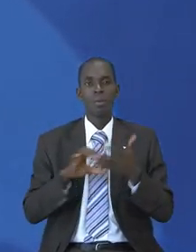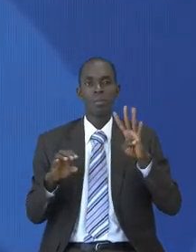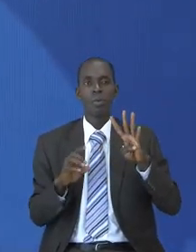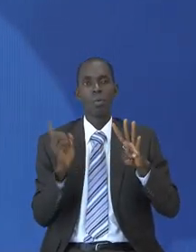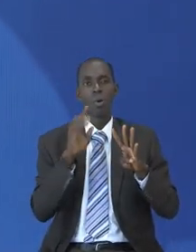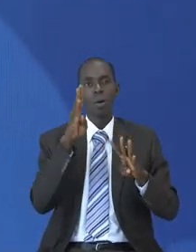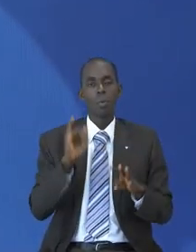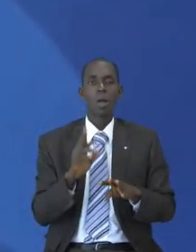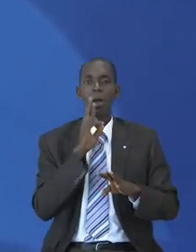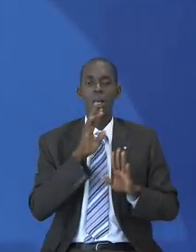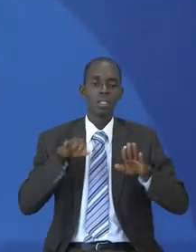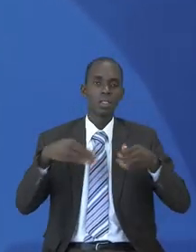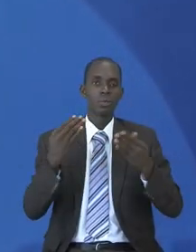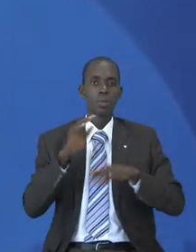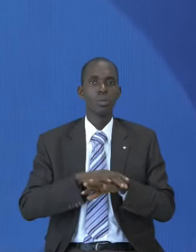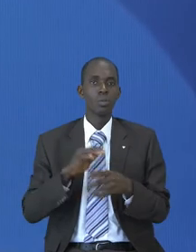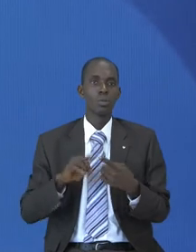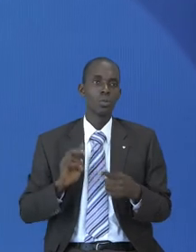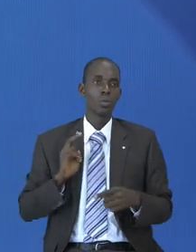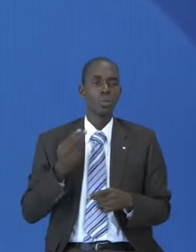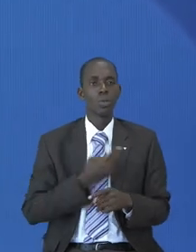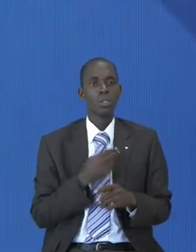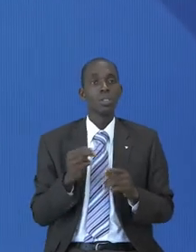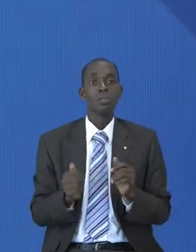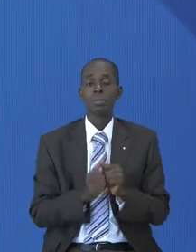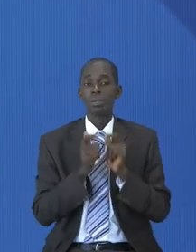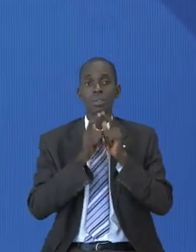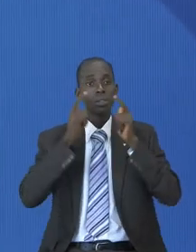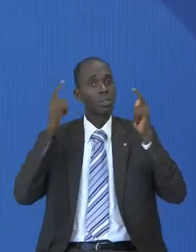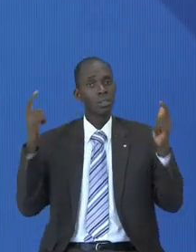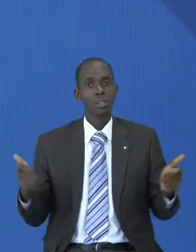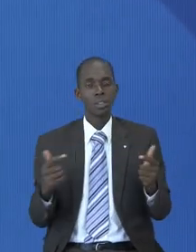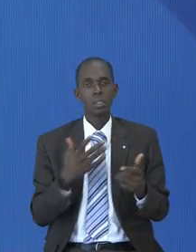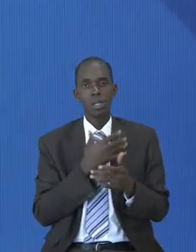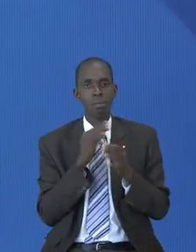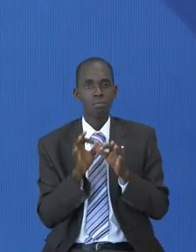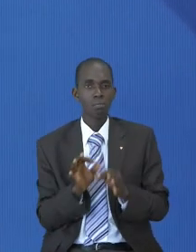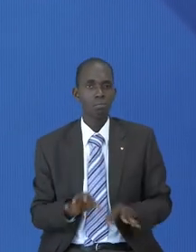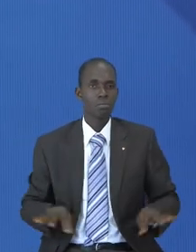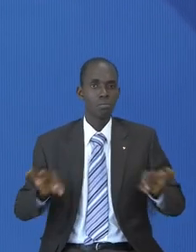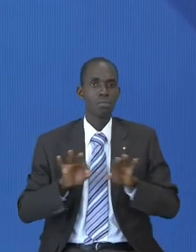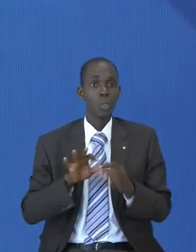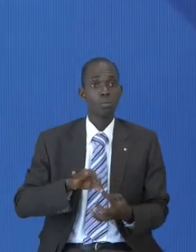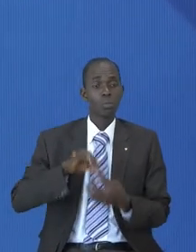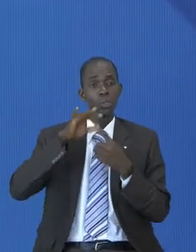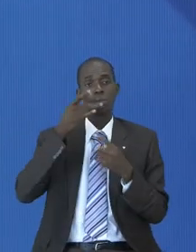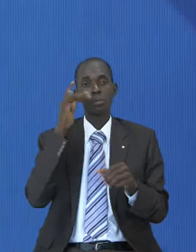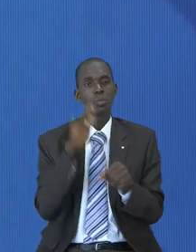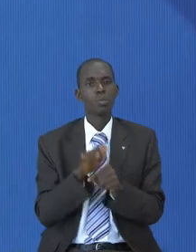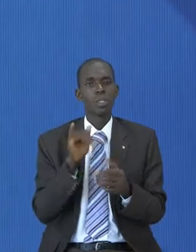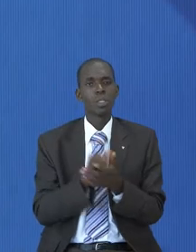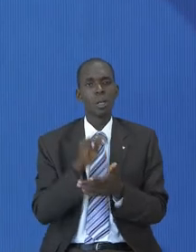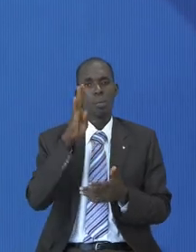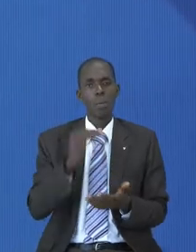whereby are given unto us exceeding great and precious promises, that by these